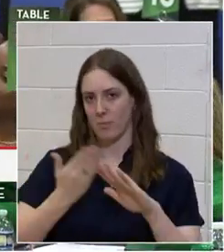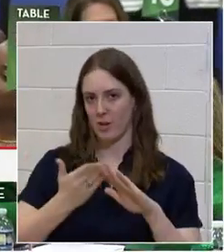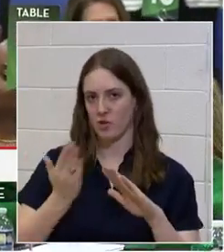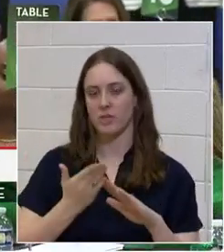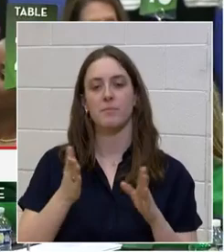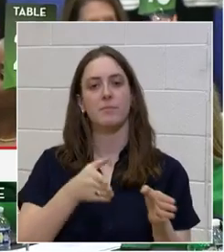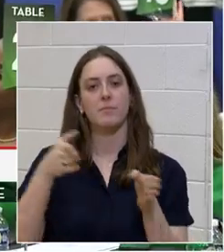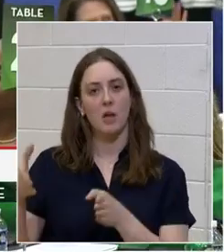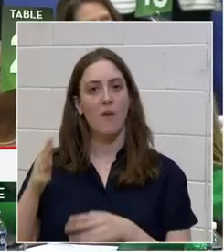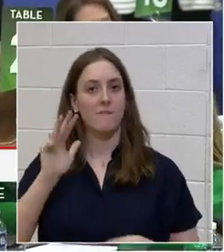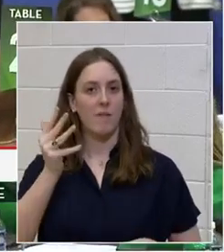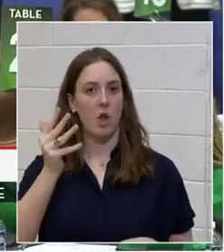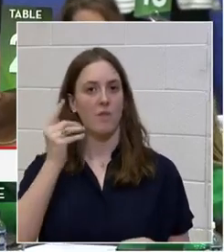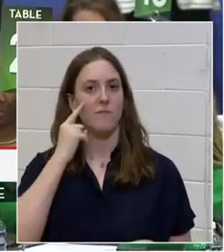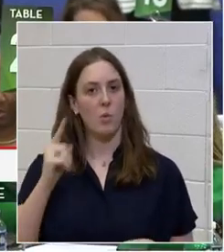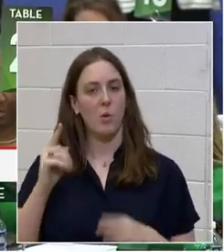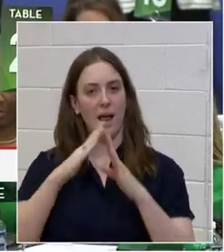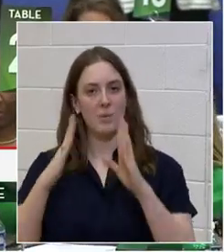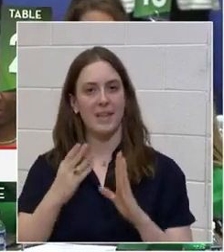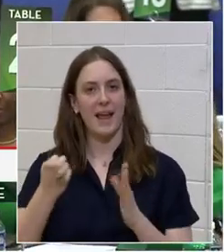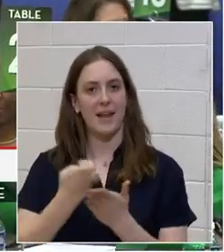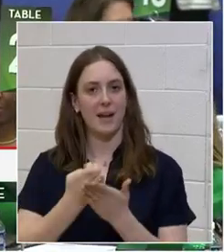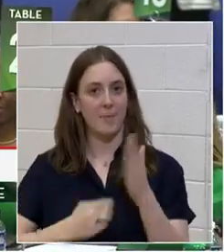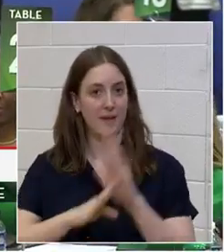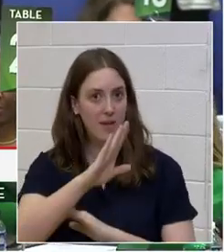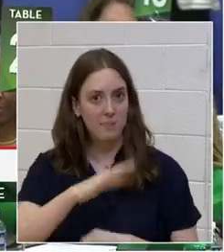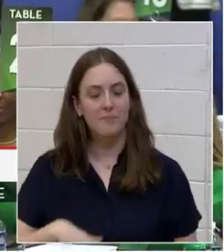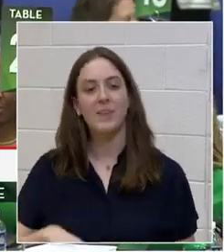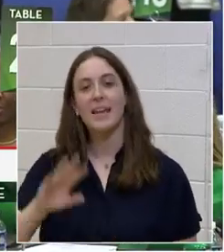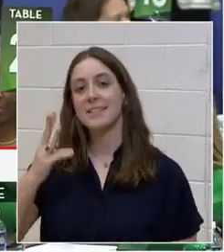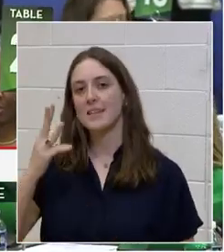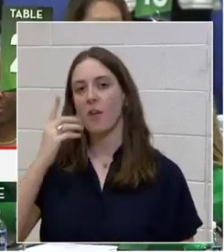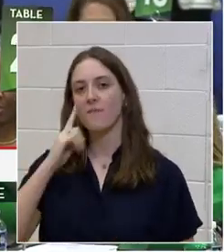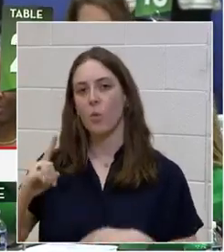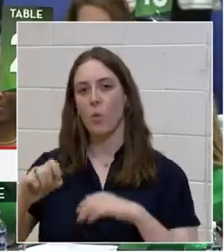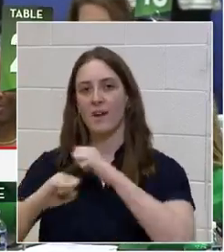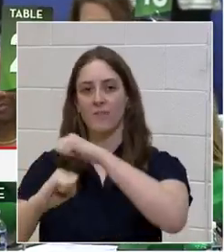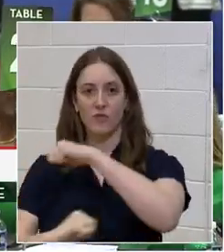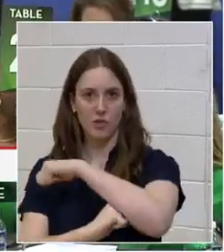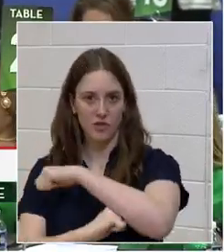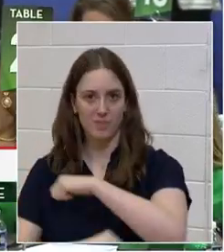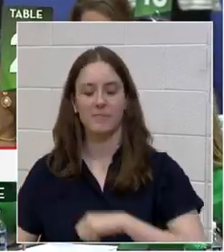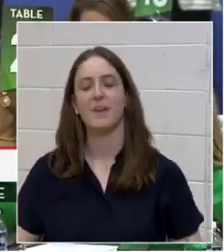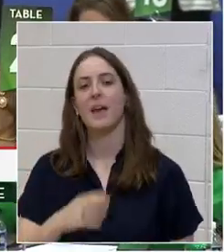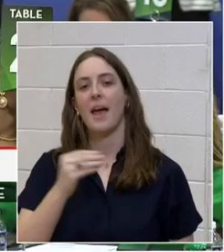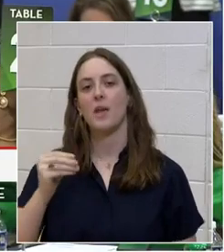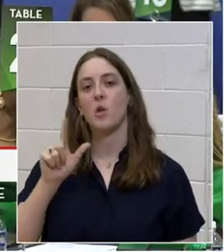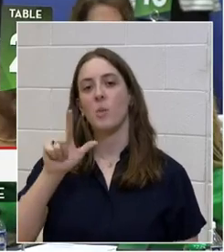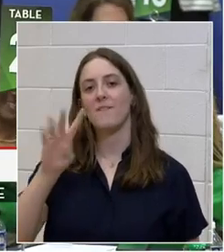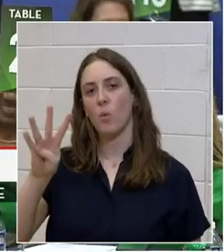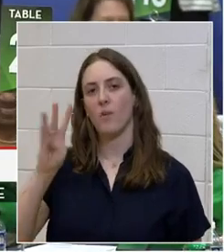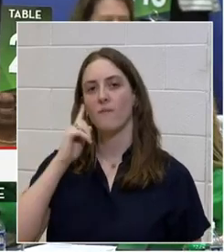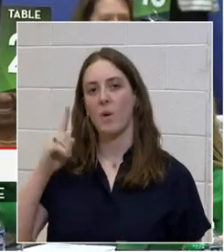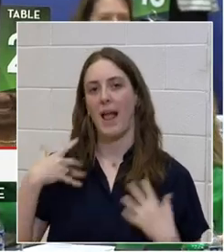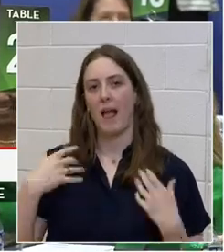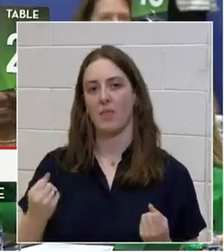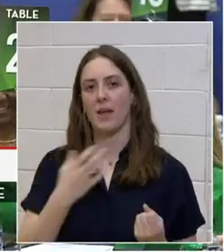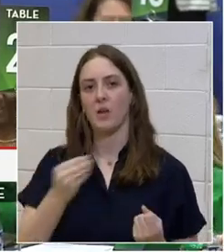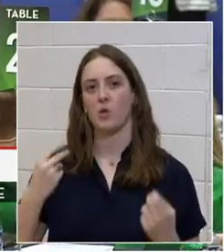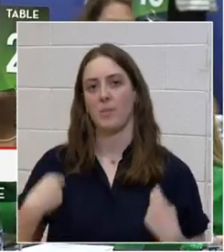operations, $5 for housing and economic development, $6 for infrastructure, and $24 for health and human